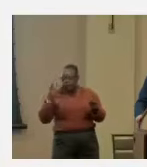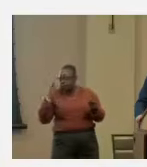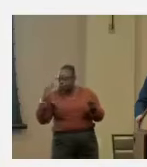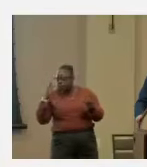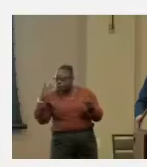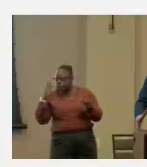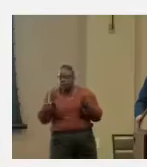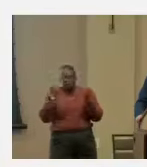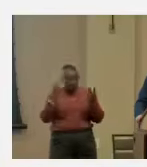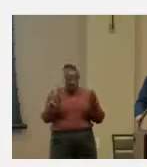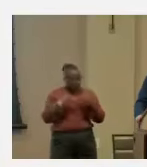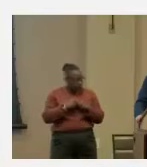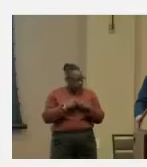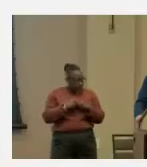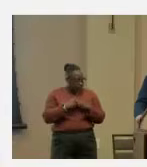of